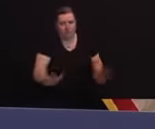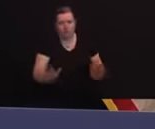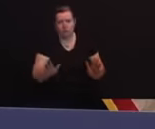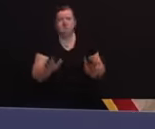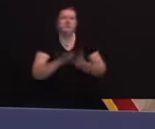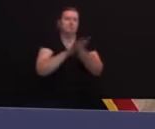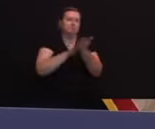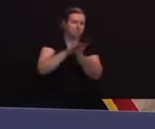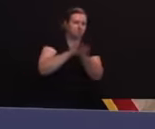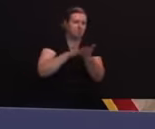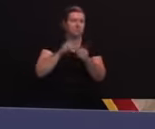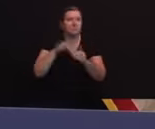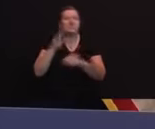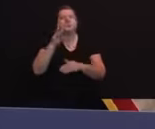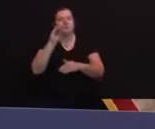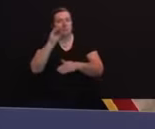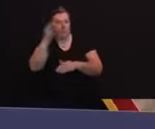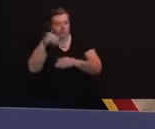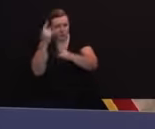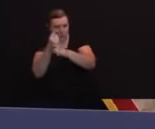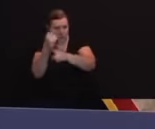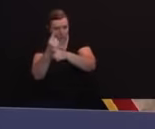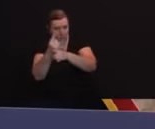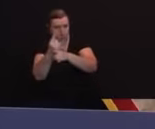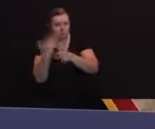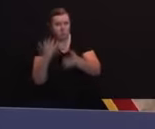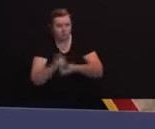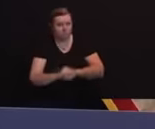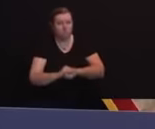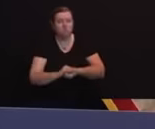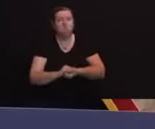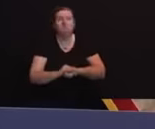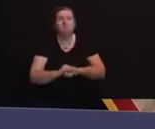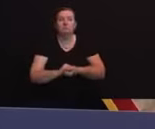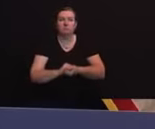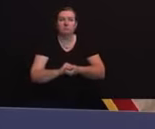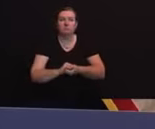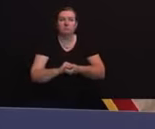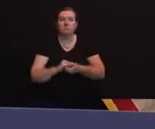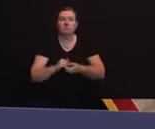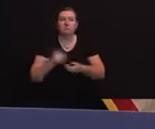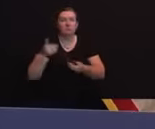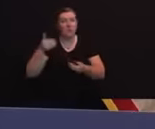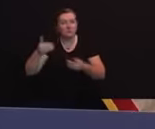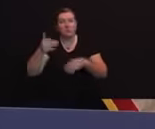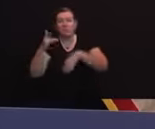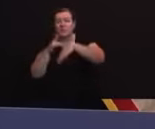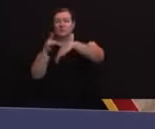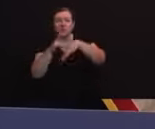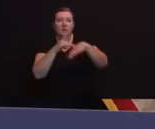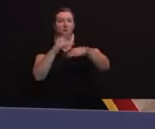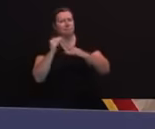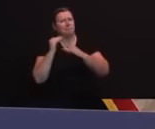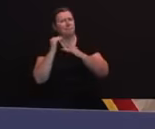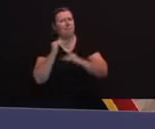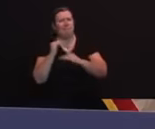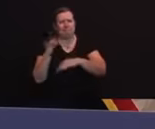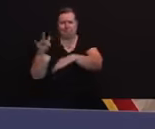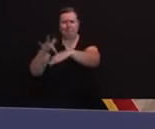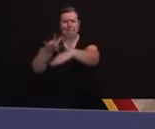alcohol. Limit contact with commonly touched surfaces or shared items, such as serving